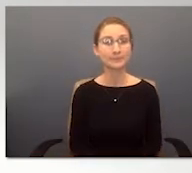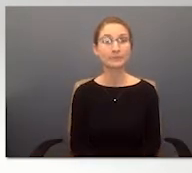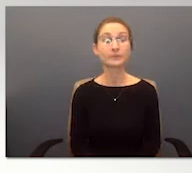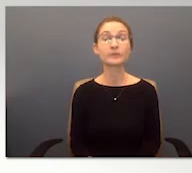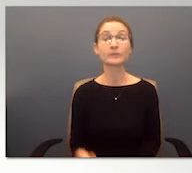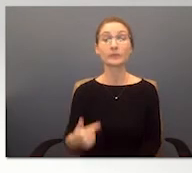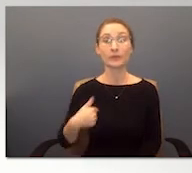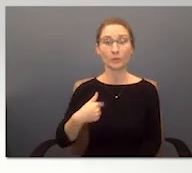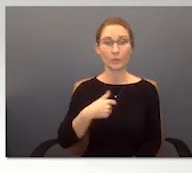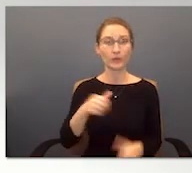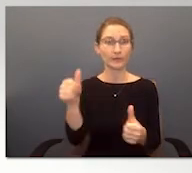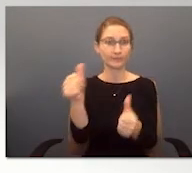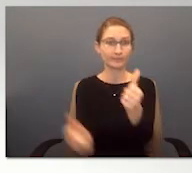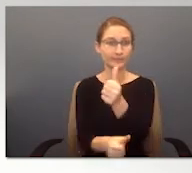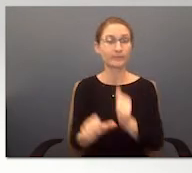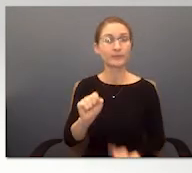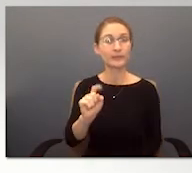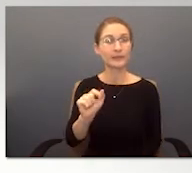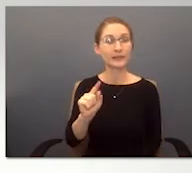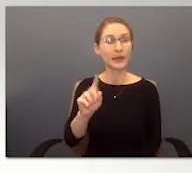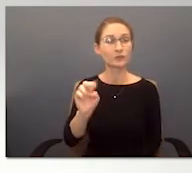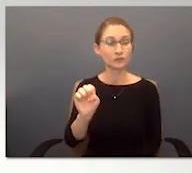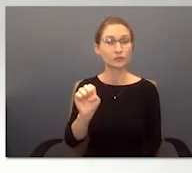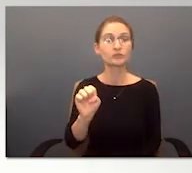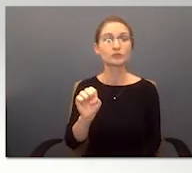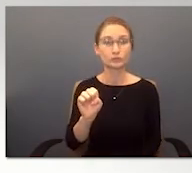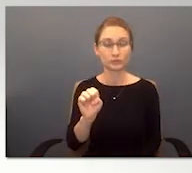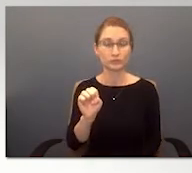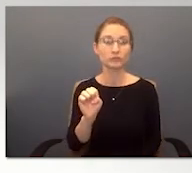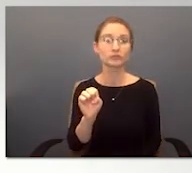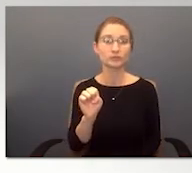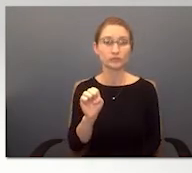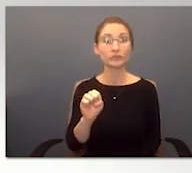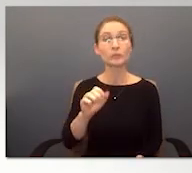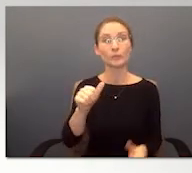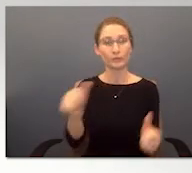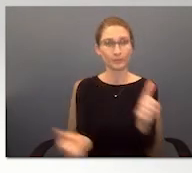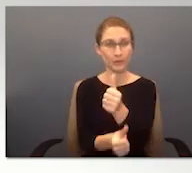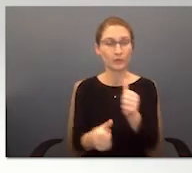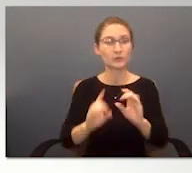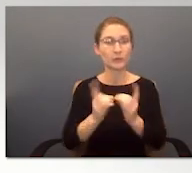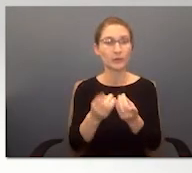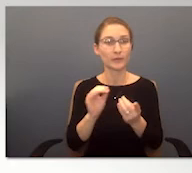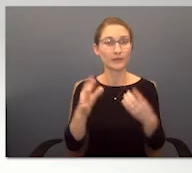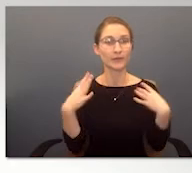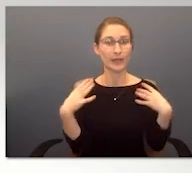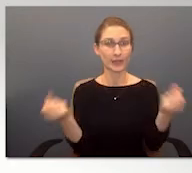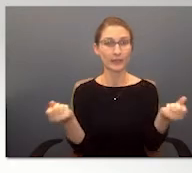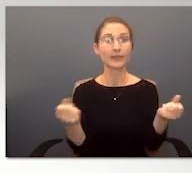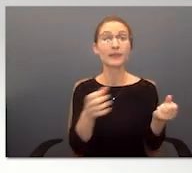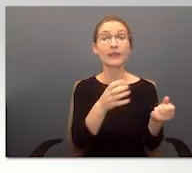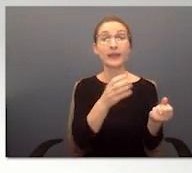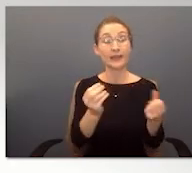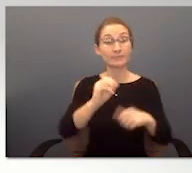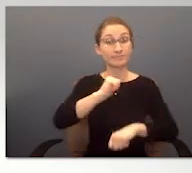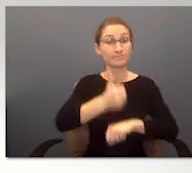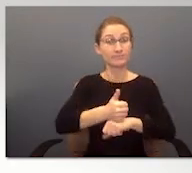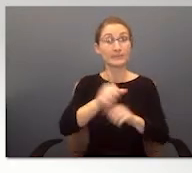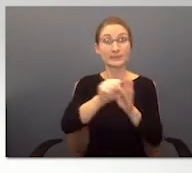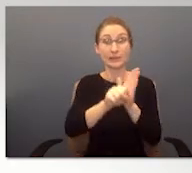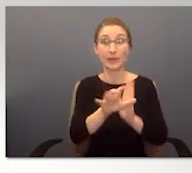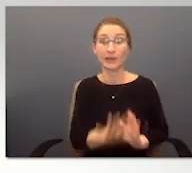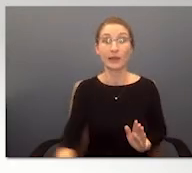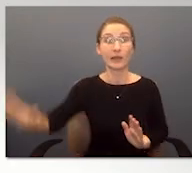We're established under statute. We're a discrete division within the Department of Health. And again, we include our statewide managed care program,